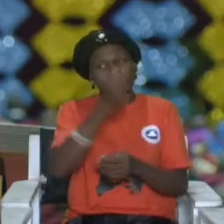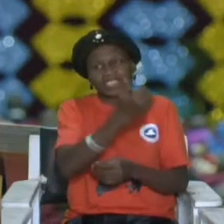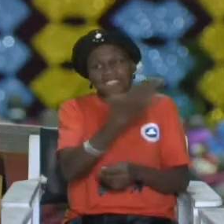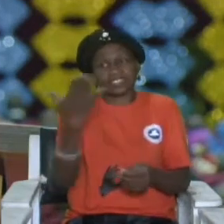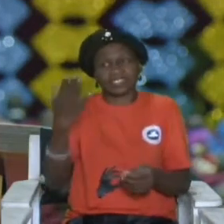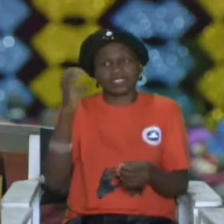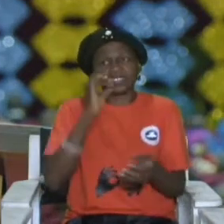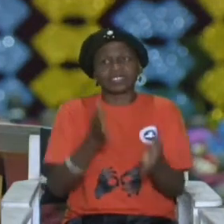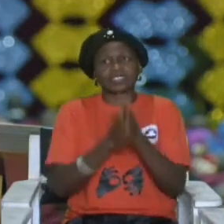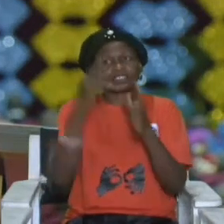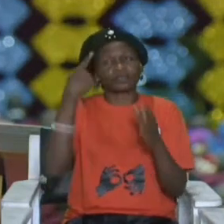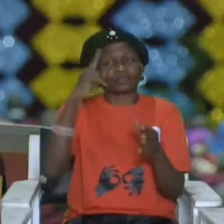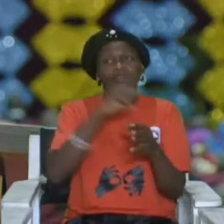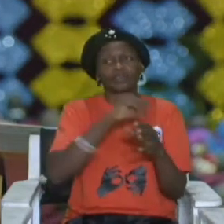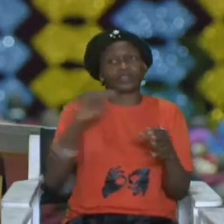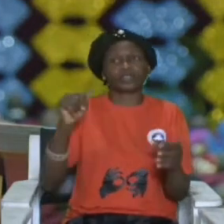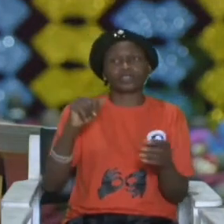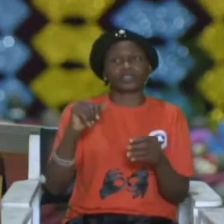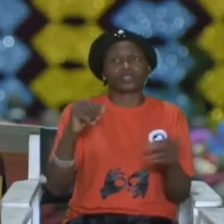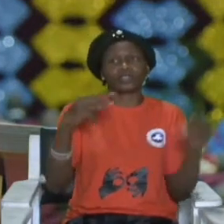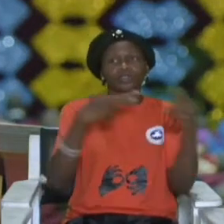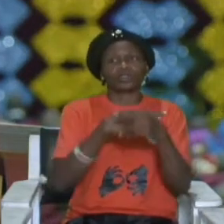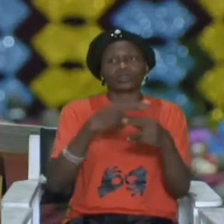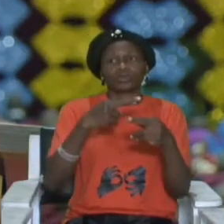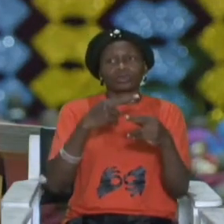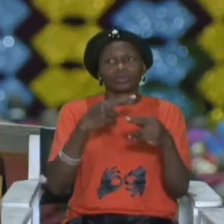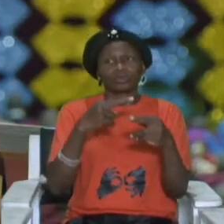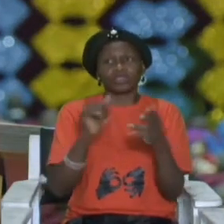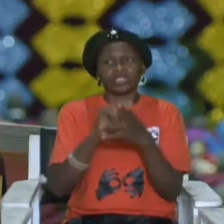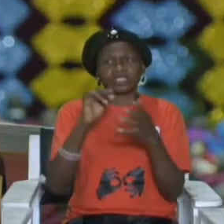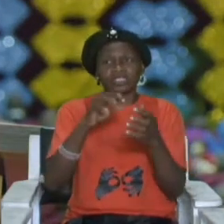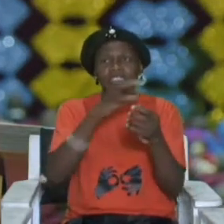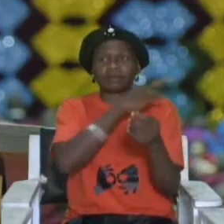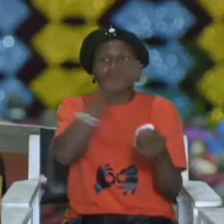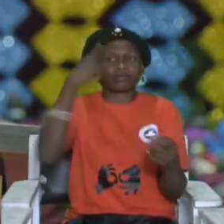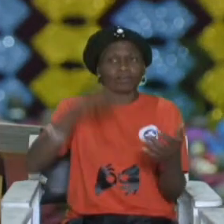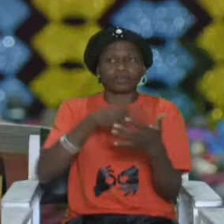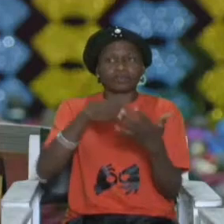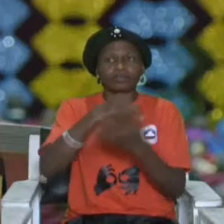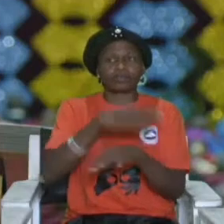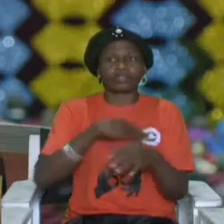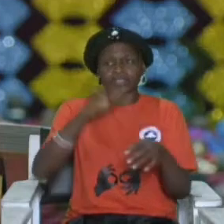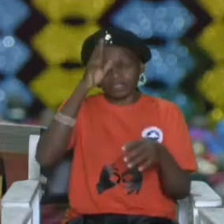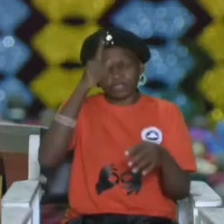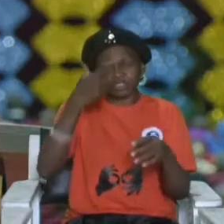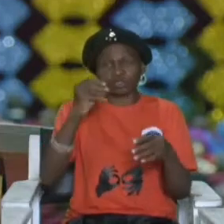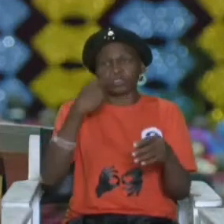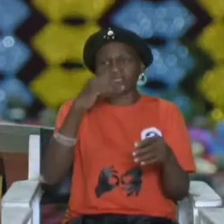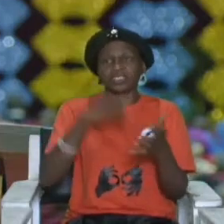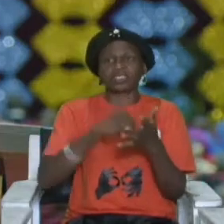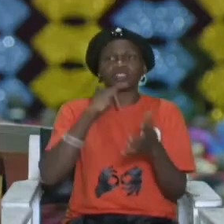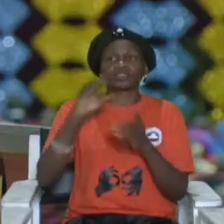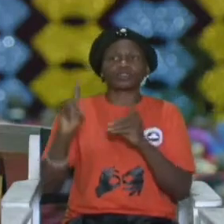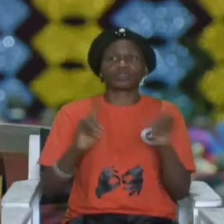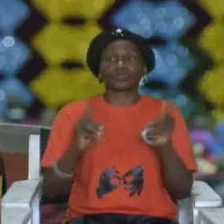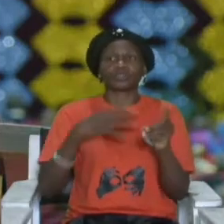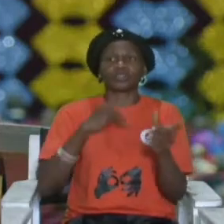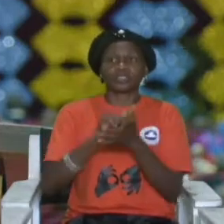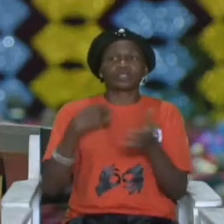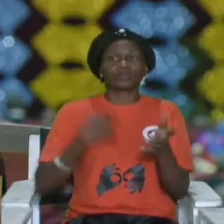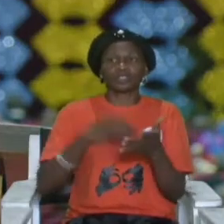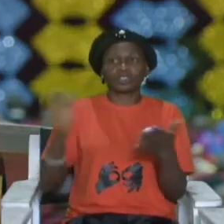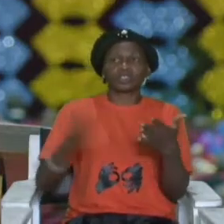He quickly asked for a role that he applied for that night. That the GO said, "It is done," and that we shall